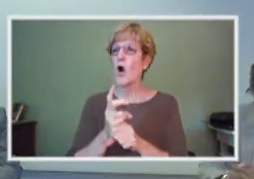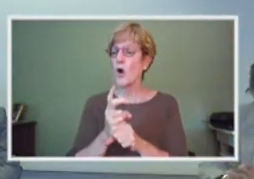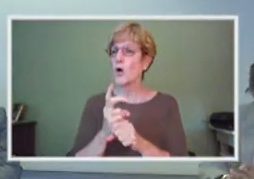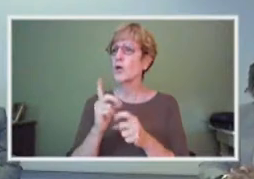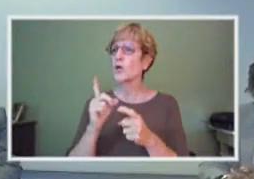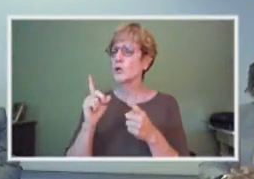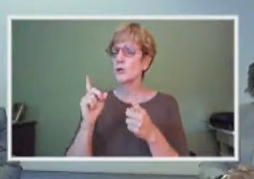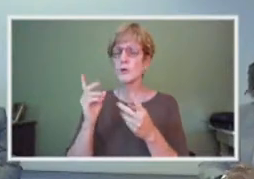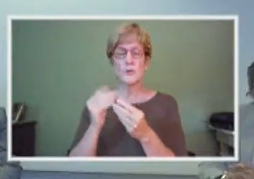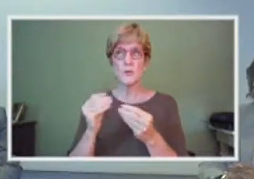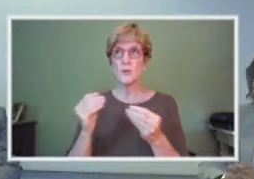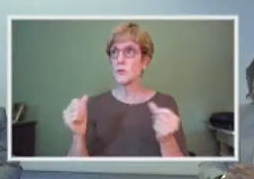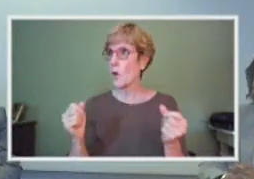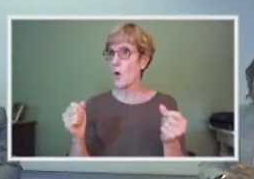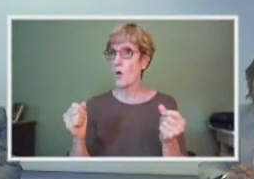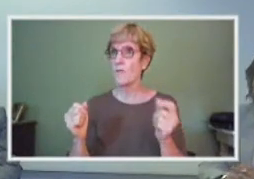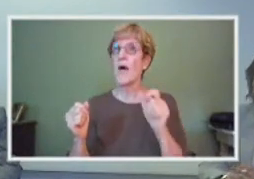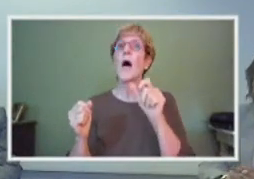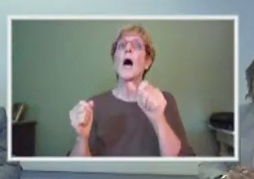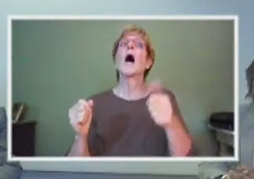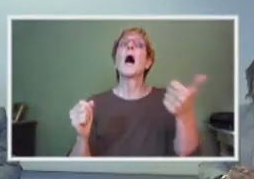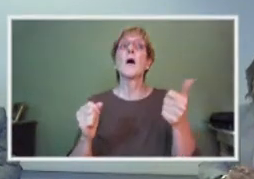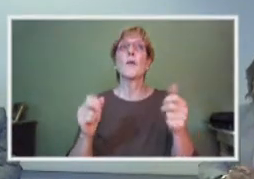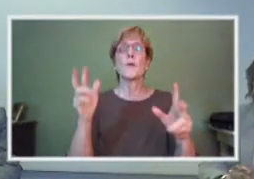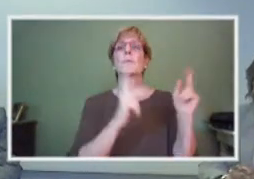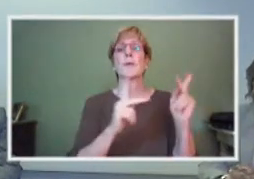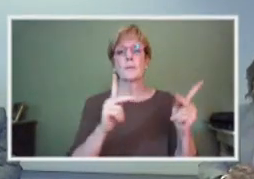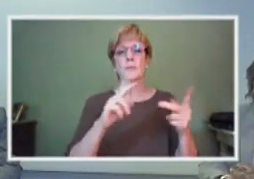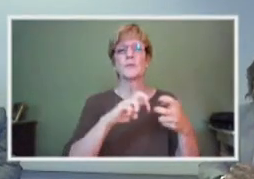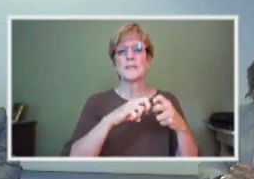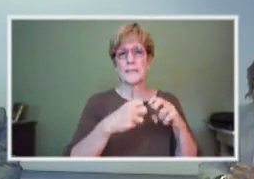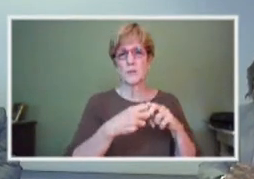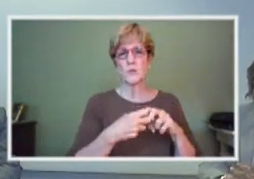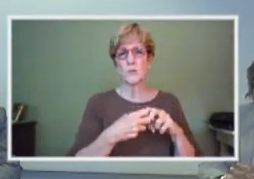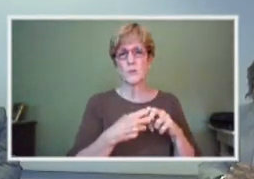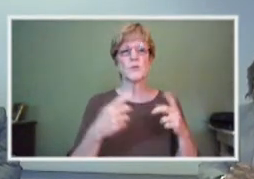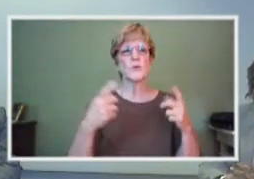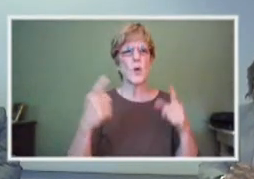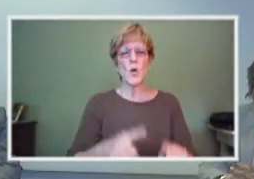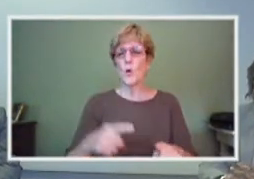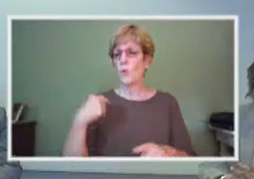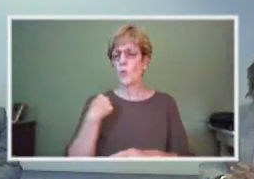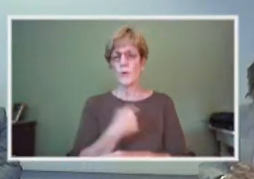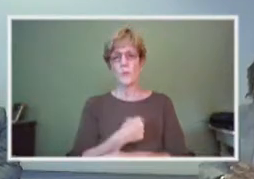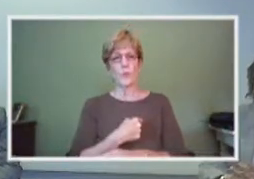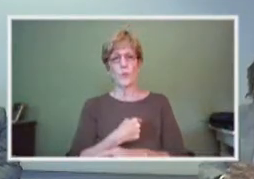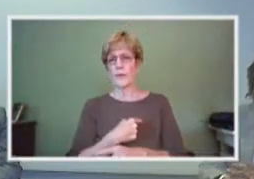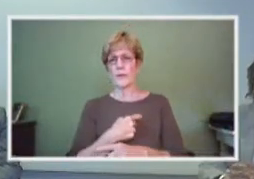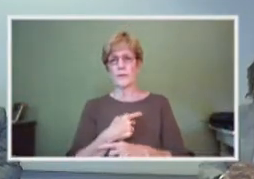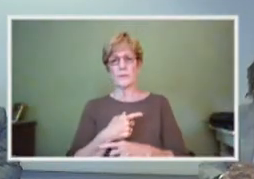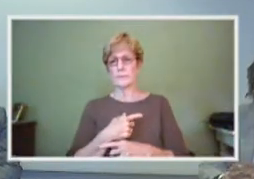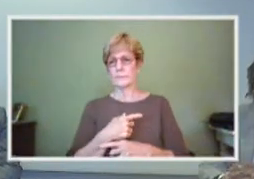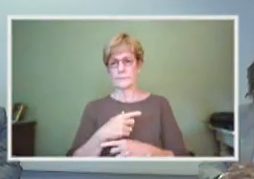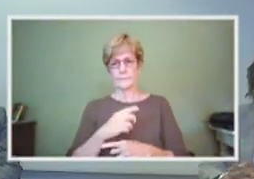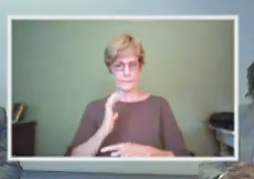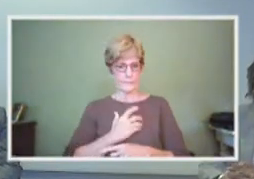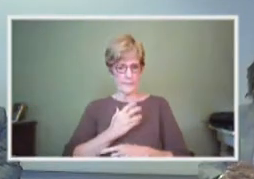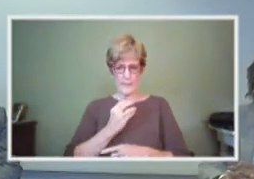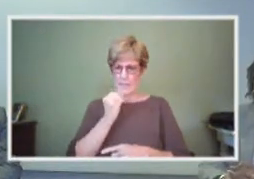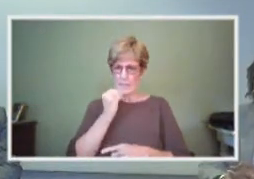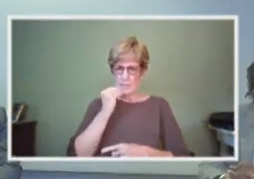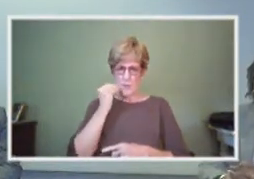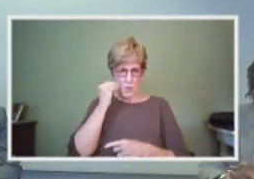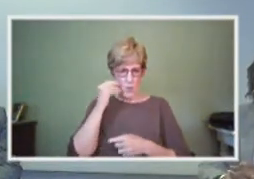solve other people's issues when we have inside our own house issues still